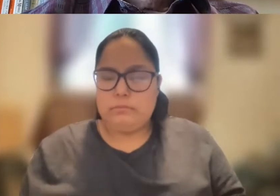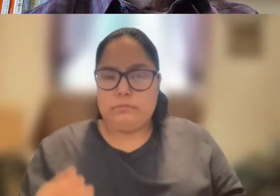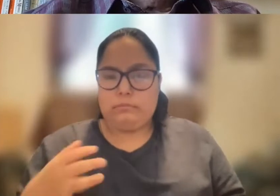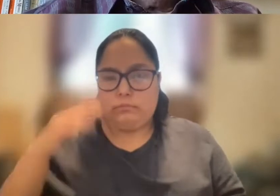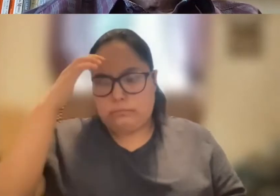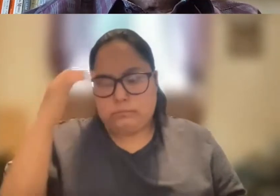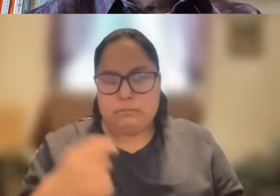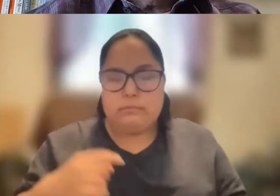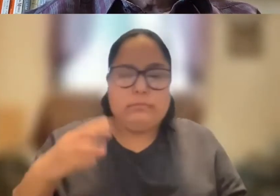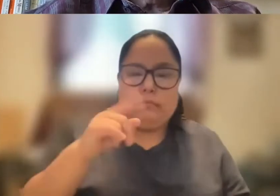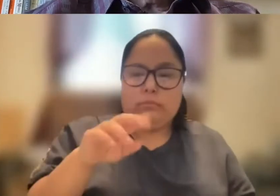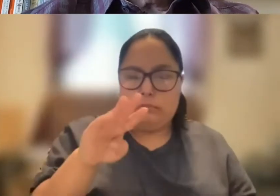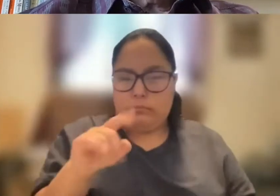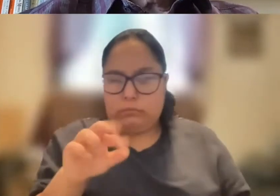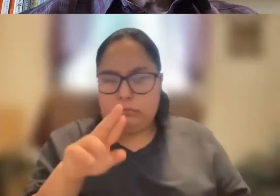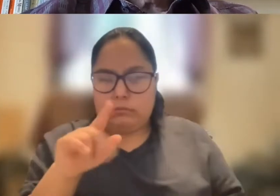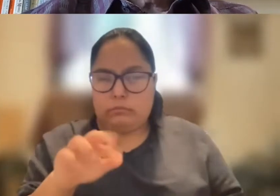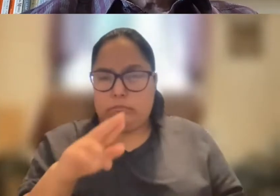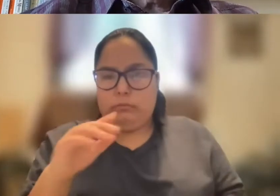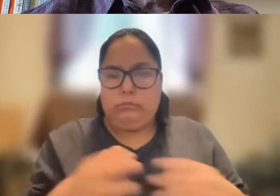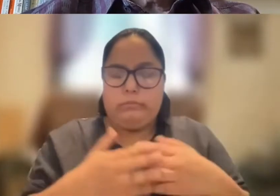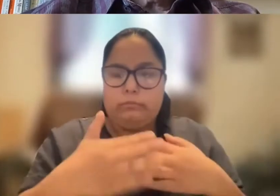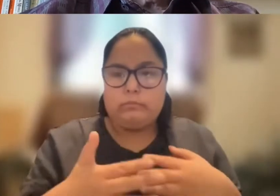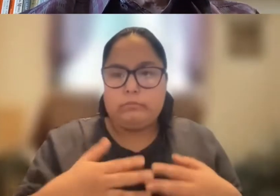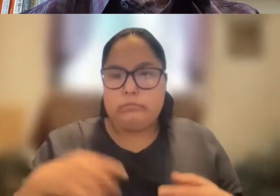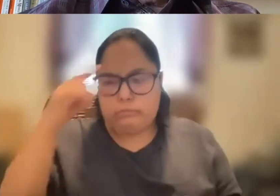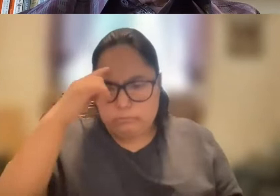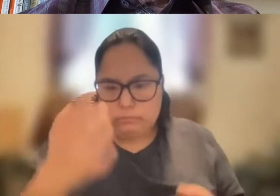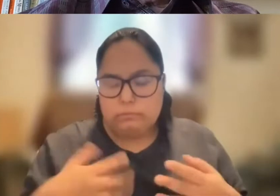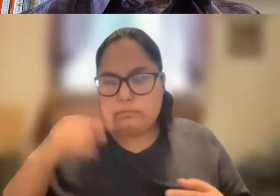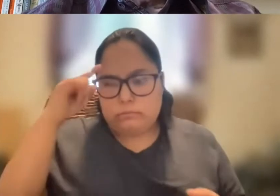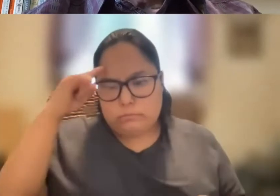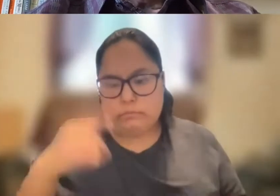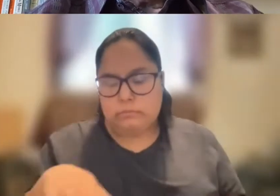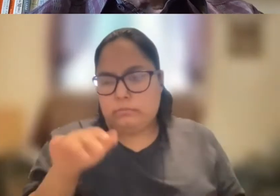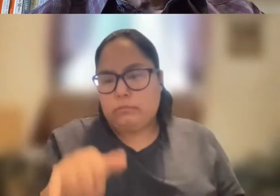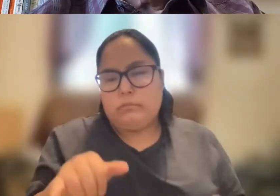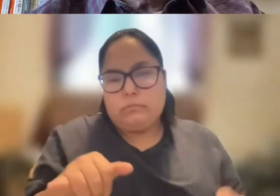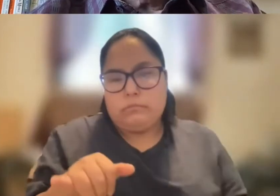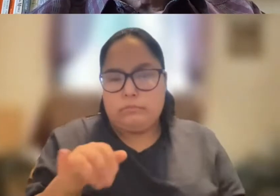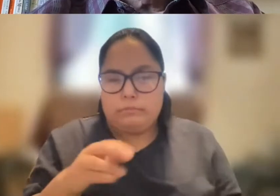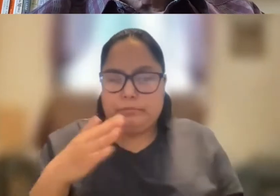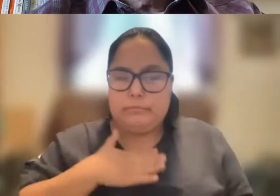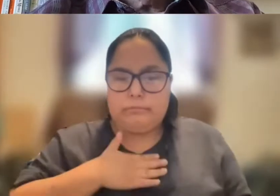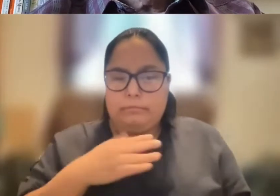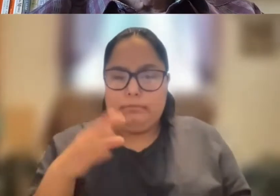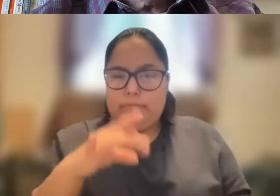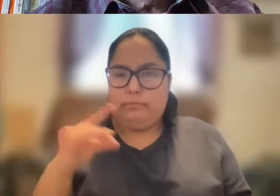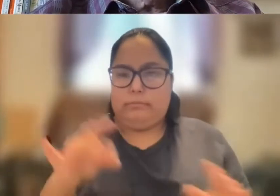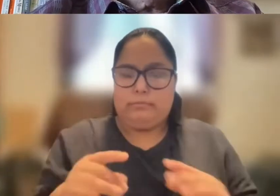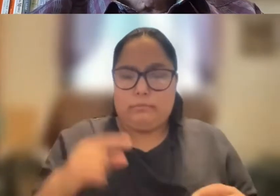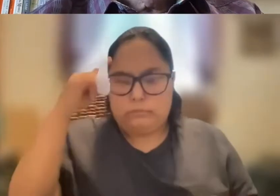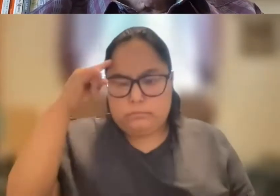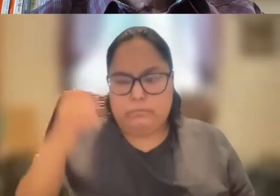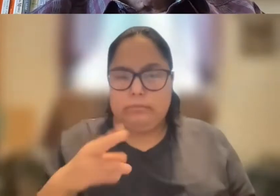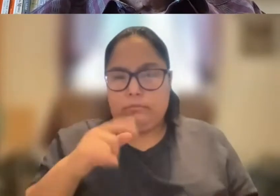admire the candor that you've been able to bring. And I also want you to know that that's certainly one of my favorite experiences